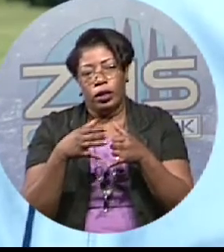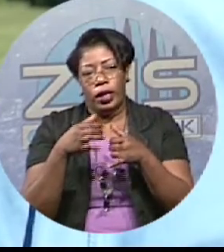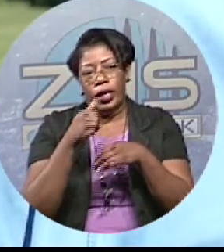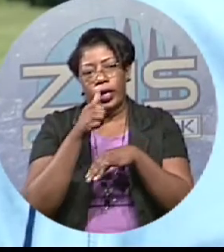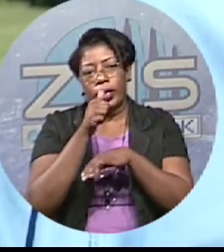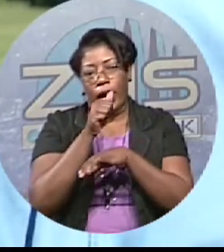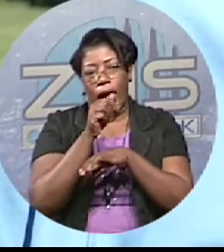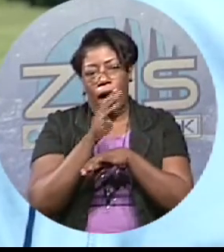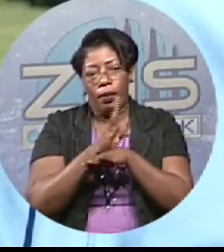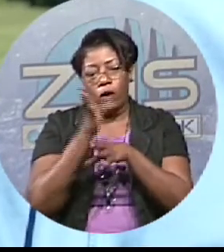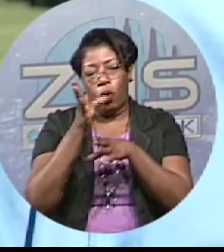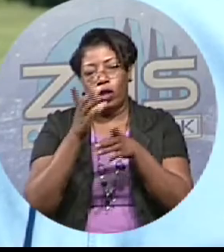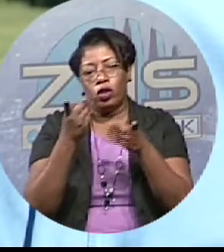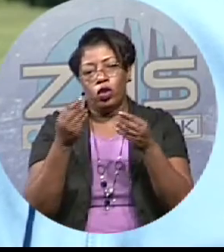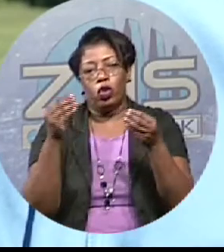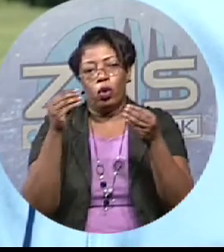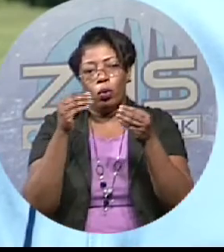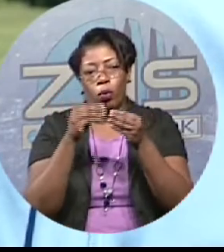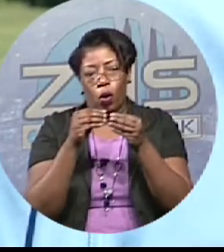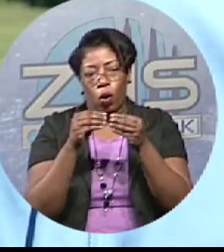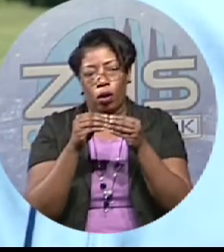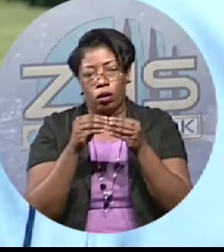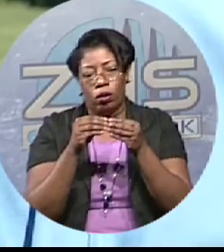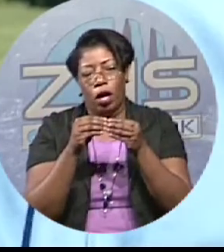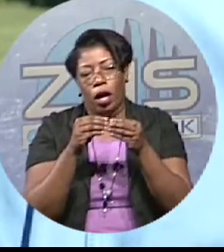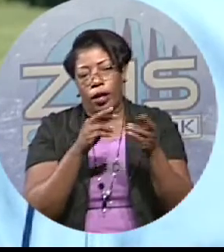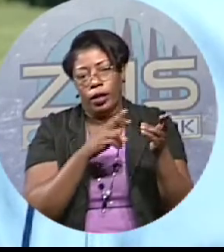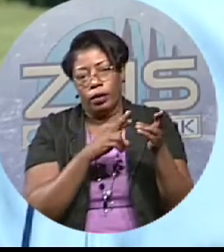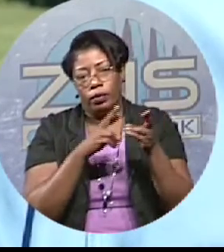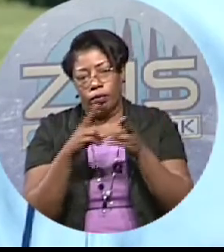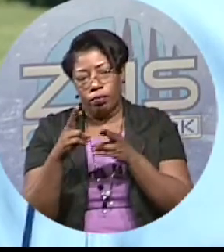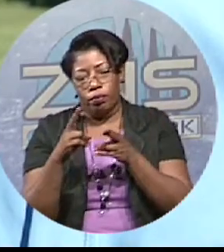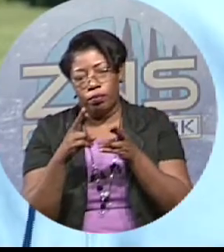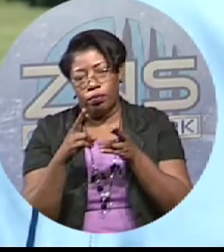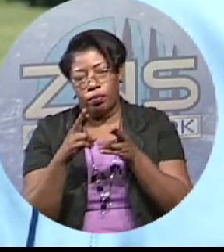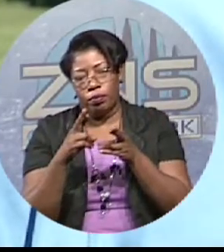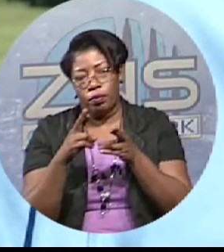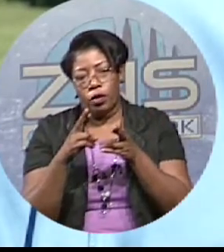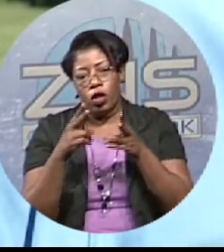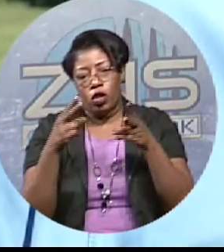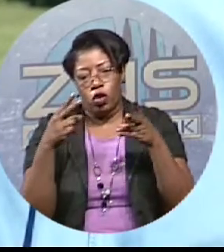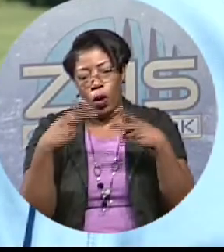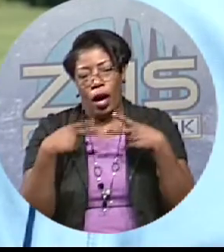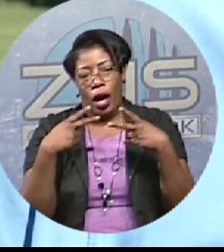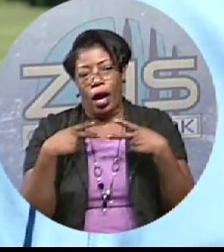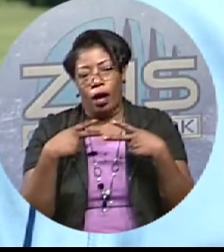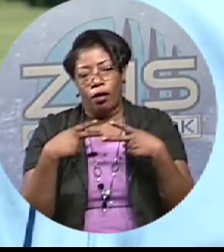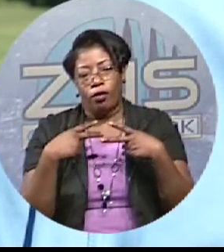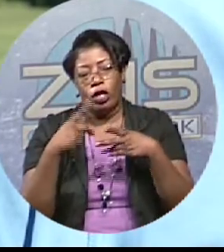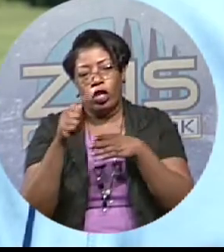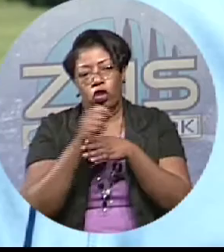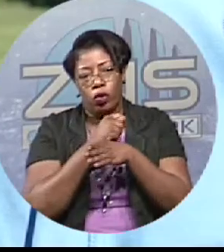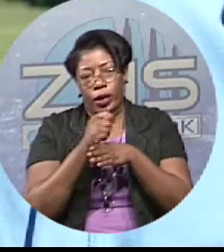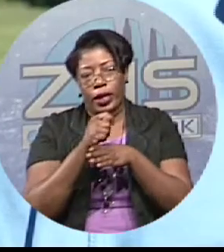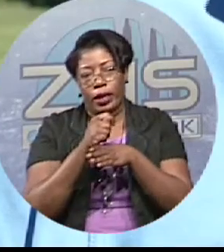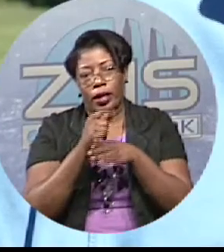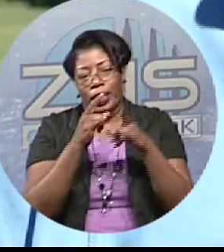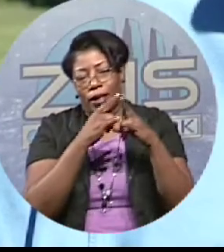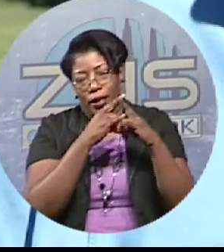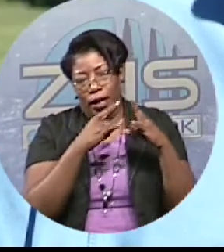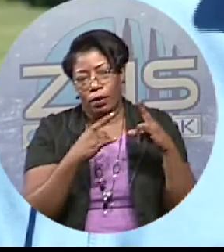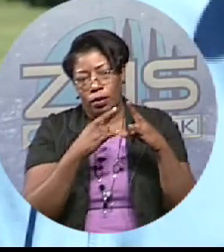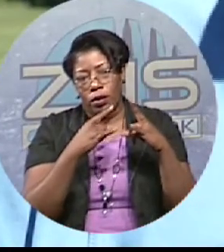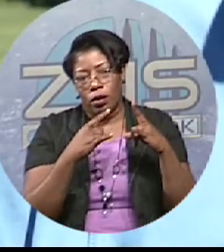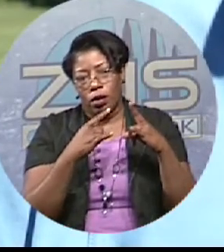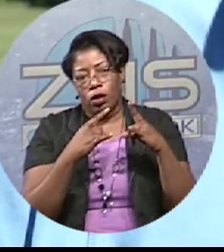to do more for junior golf, and they're prepared to have clinics and encourage young